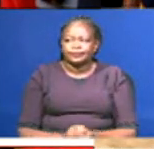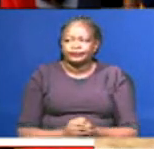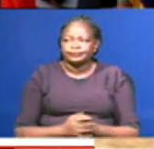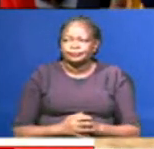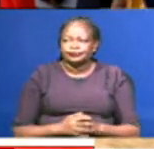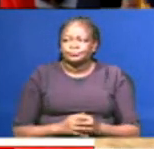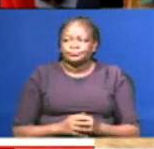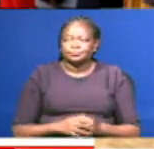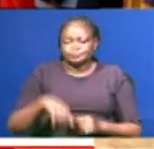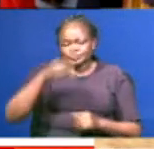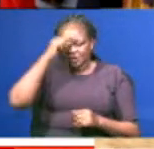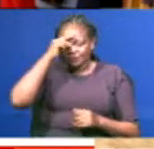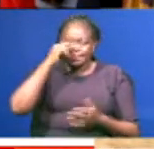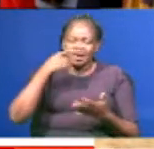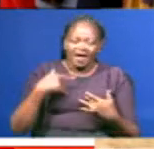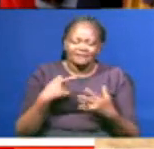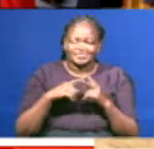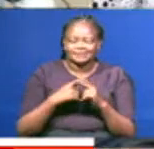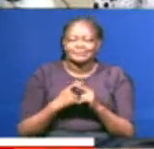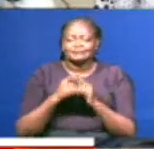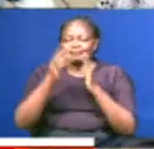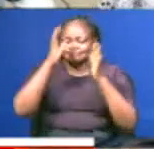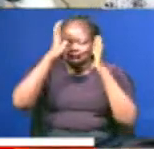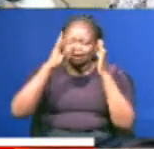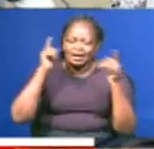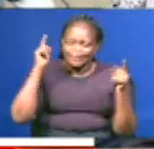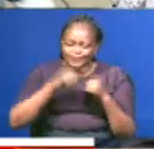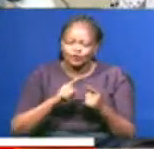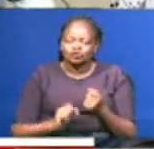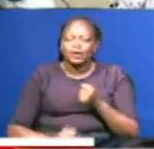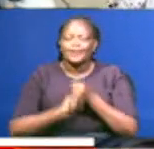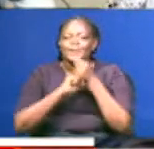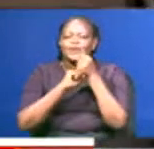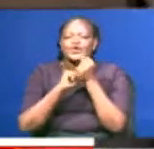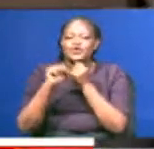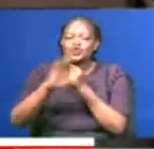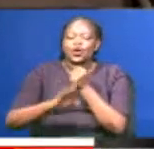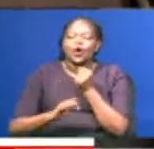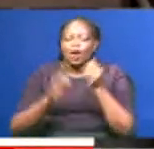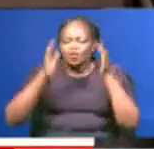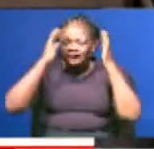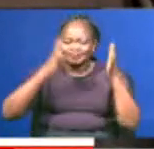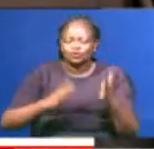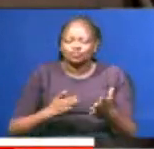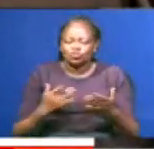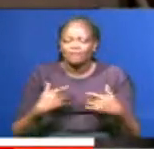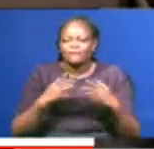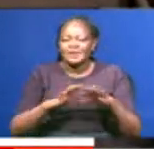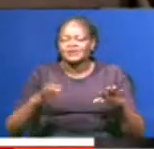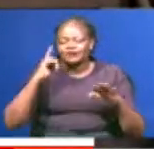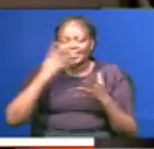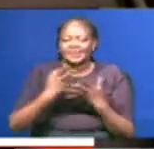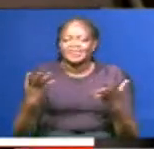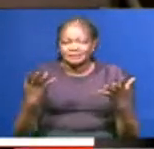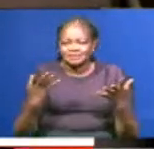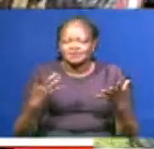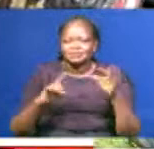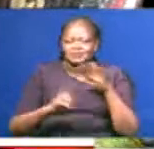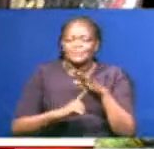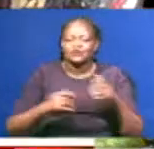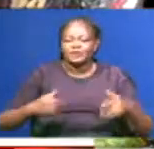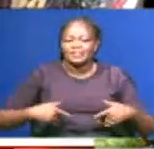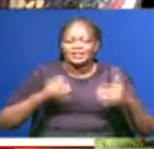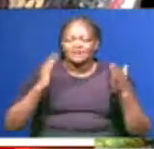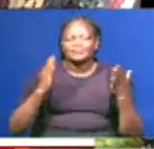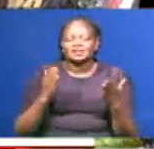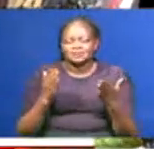The government has rolled out initiatives aimed at supporting local innovators to secure markets for their products. The Ministry of Youth Affairs, the